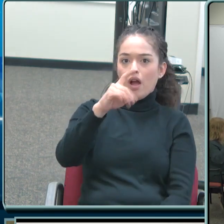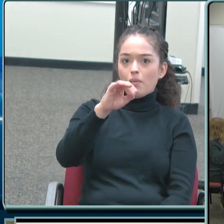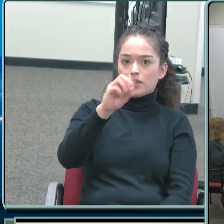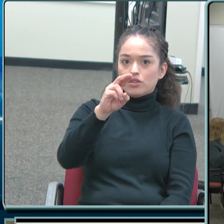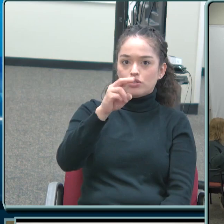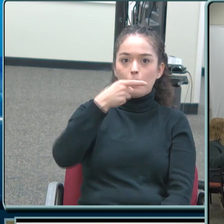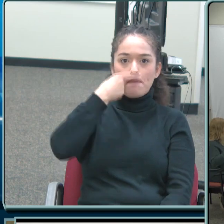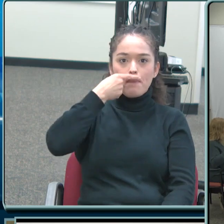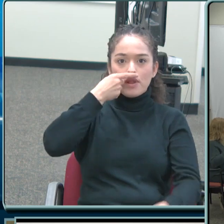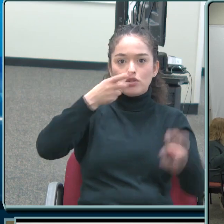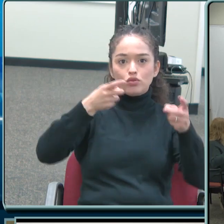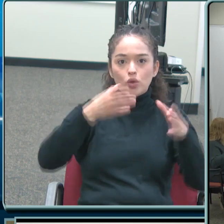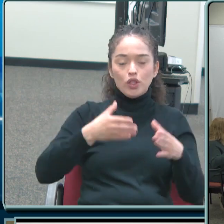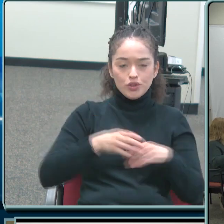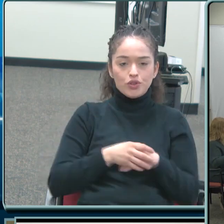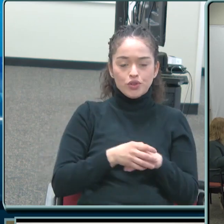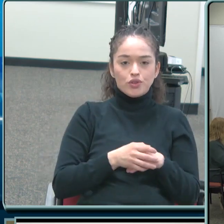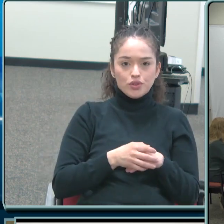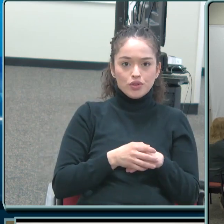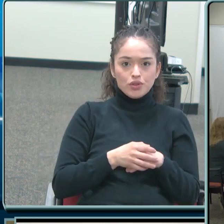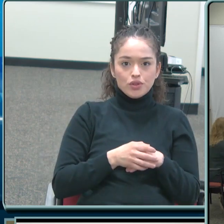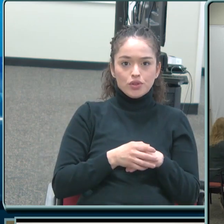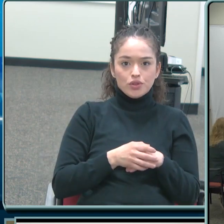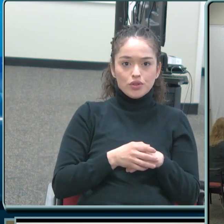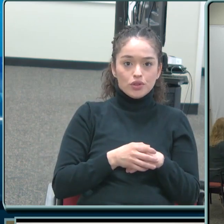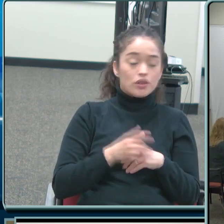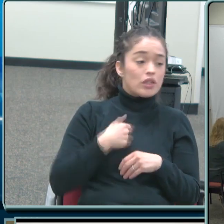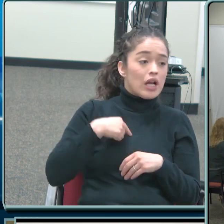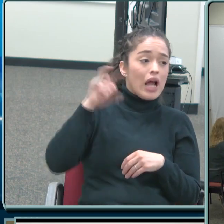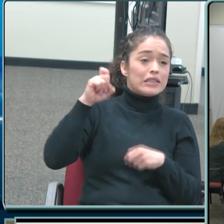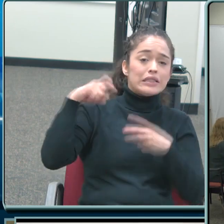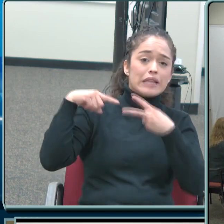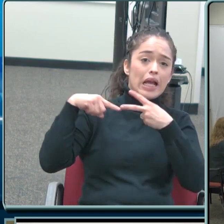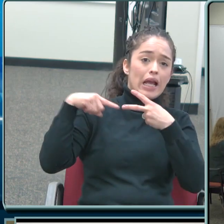director, Ms. Susan Whelan. And we need a second?